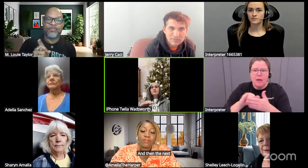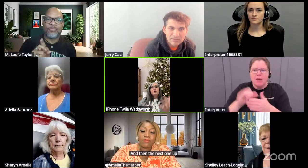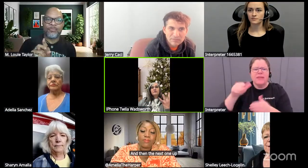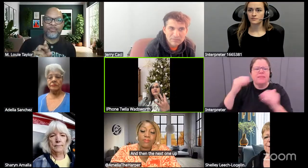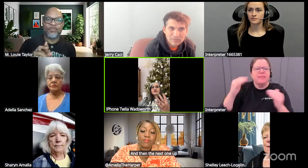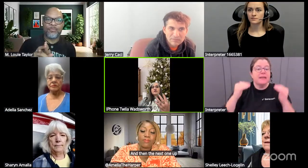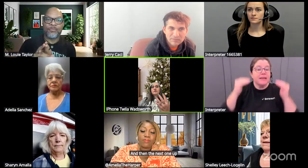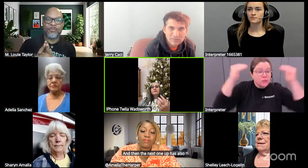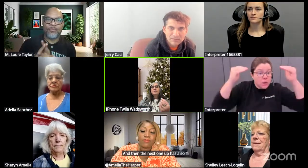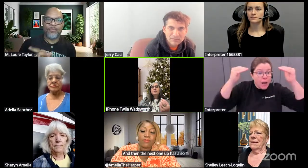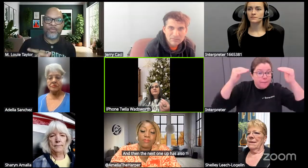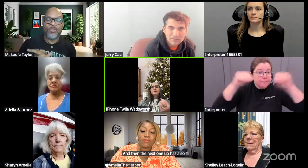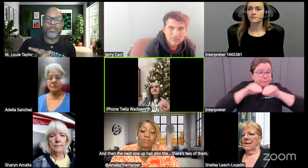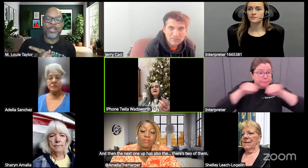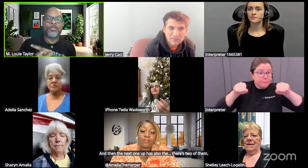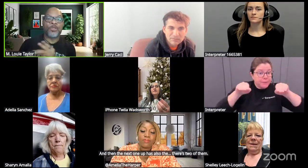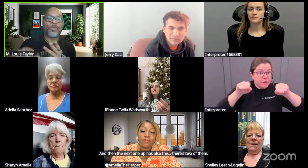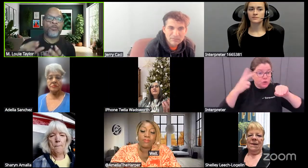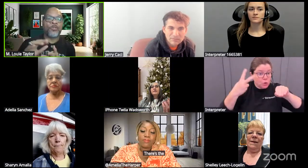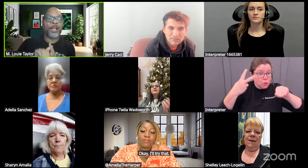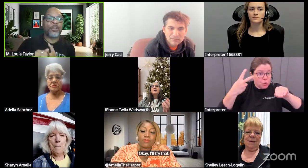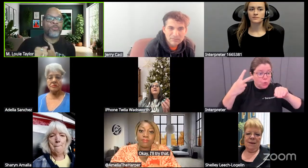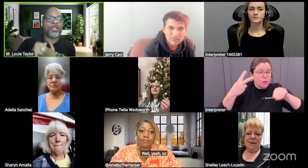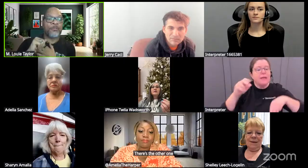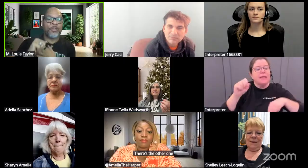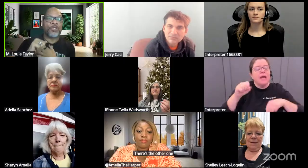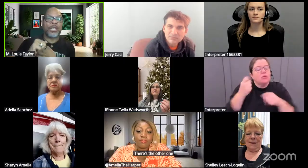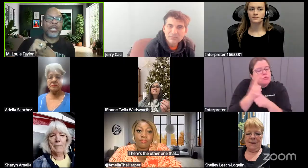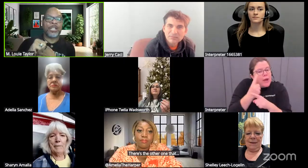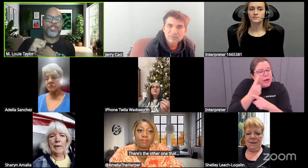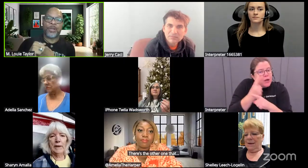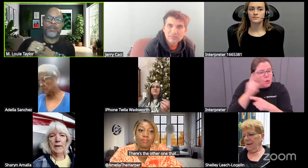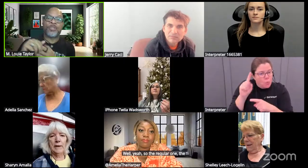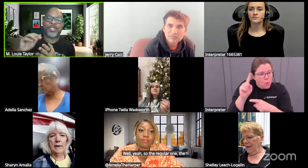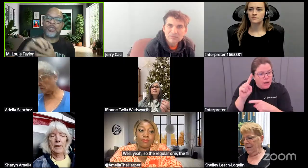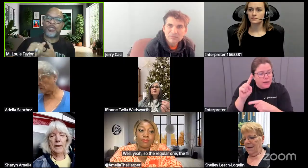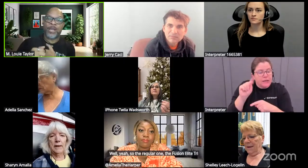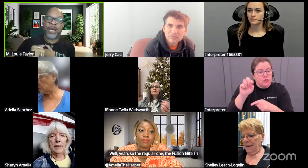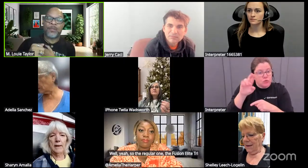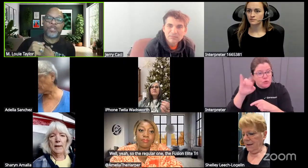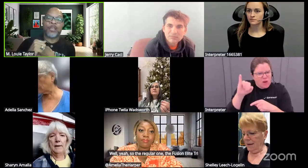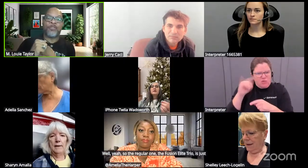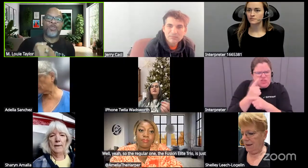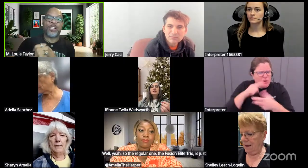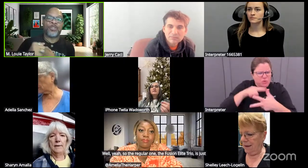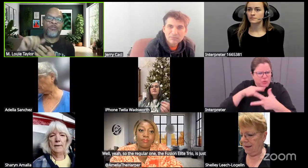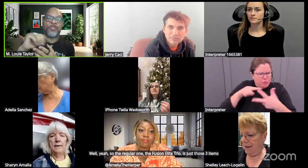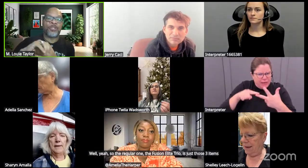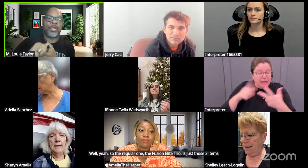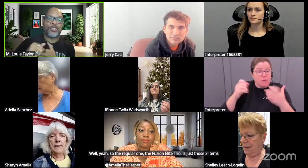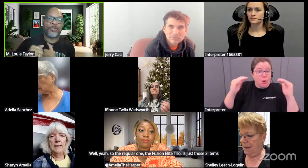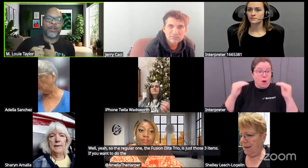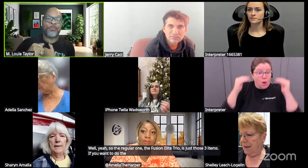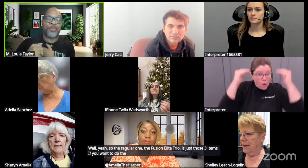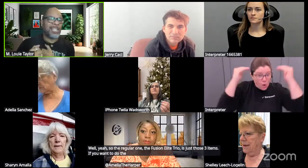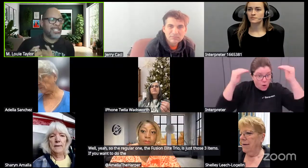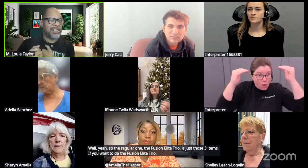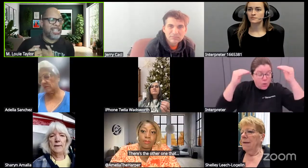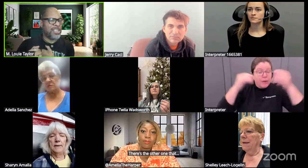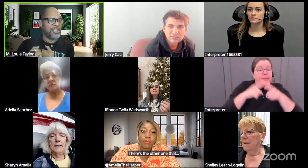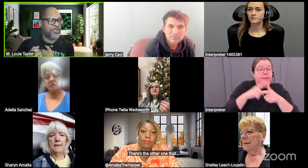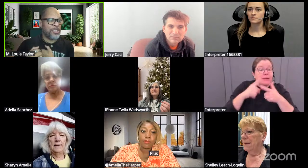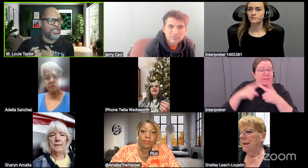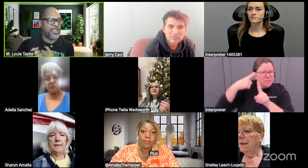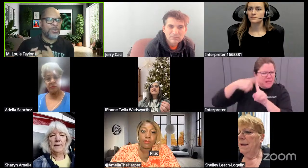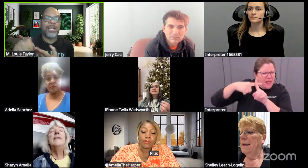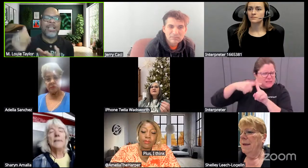also there's two of them. Well, There's the yeah, other so one the regular one, the Fusion Elite Trio, is just those three items. If you want to do the Fusion Elite Trio Plus, I